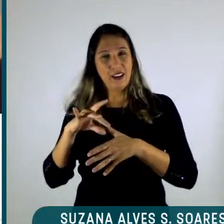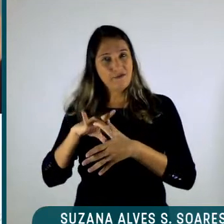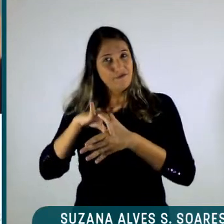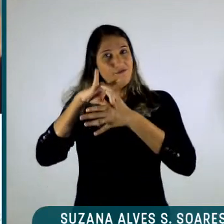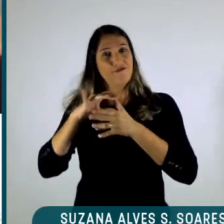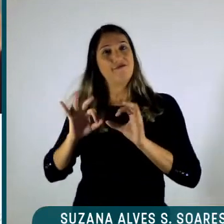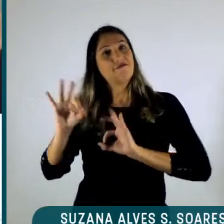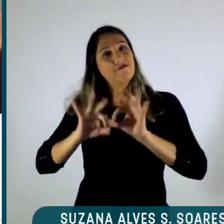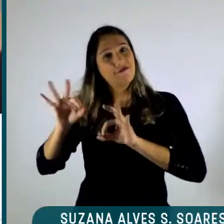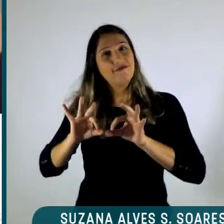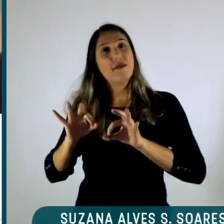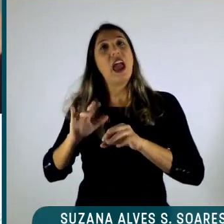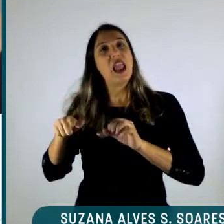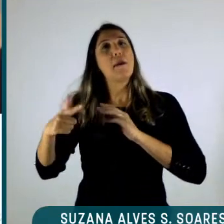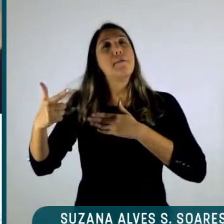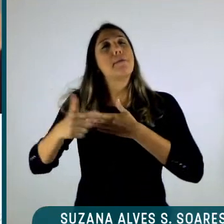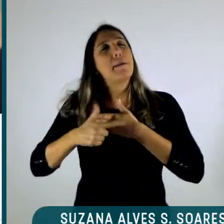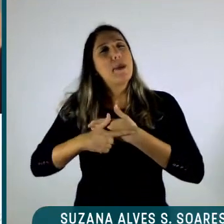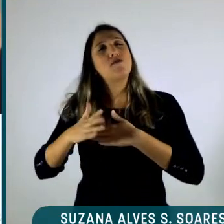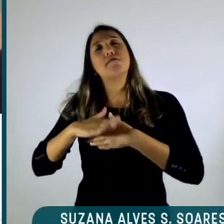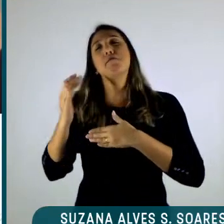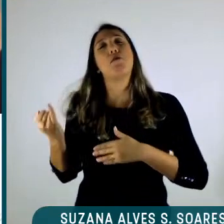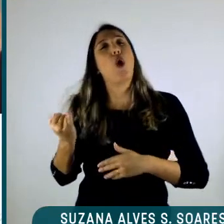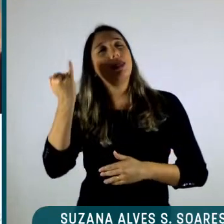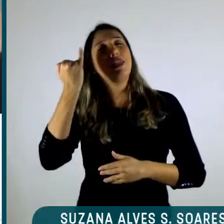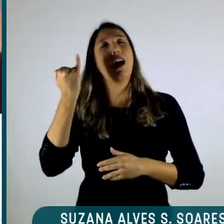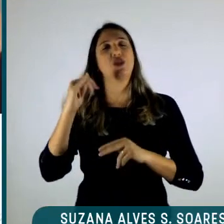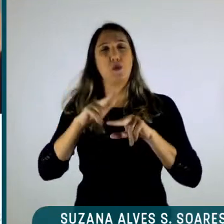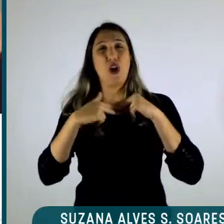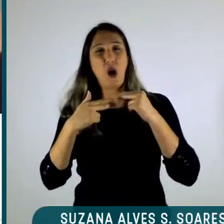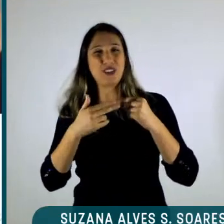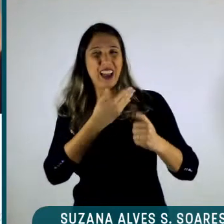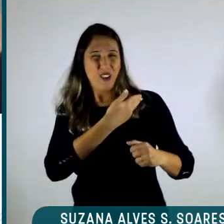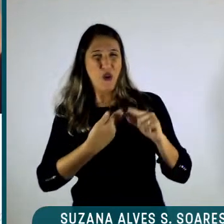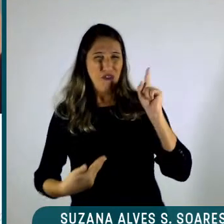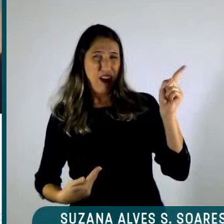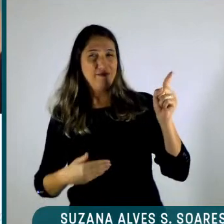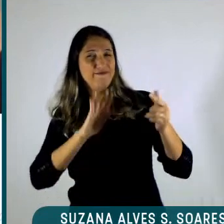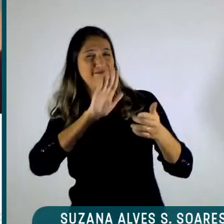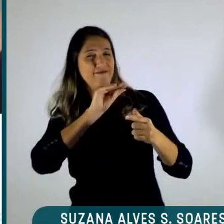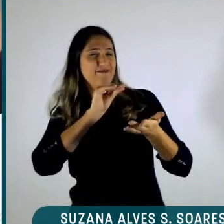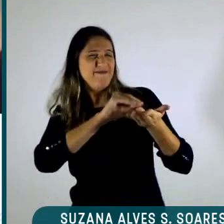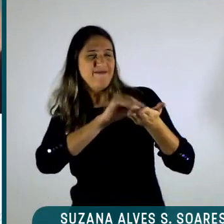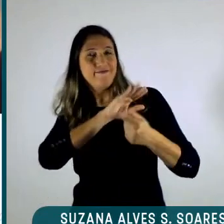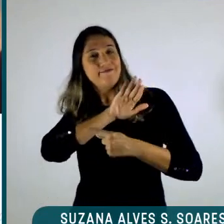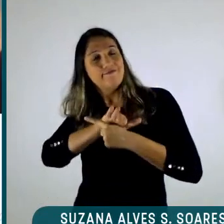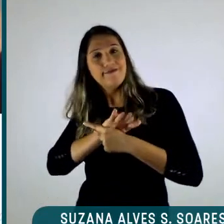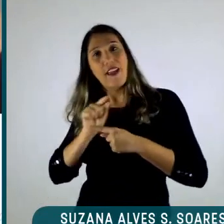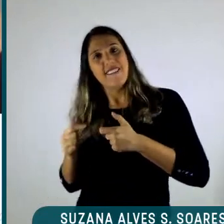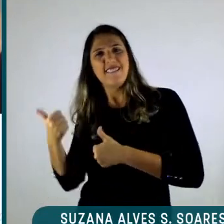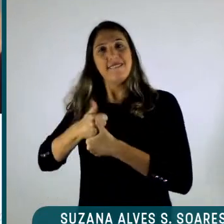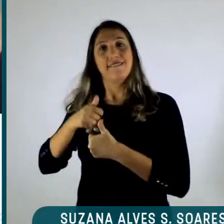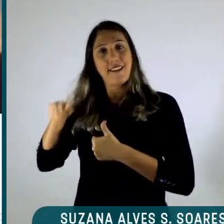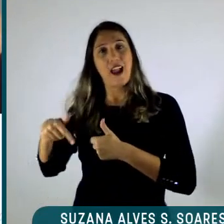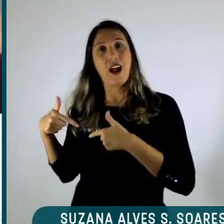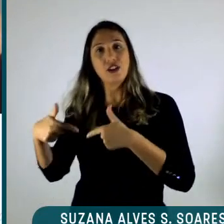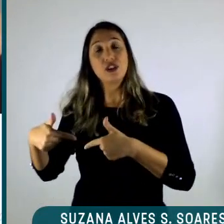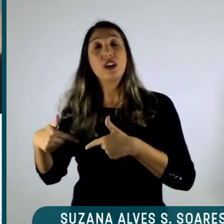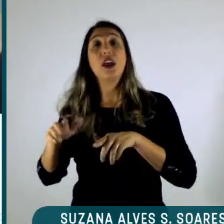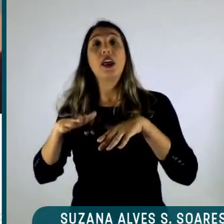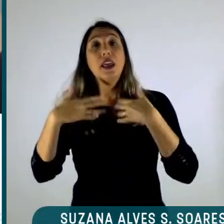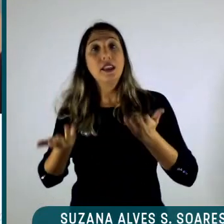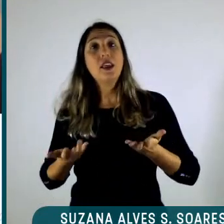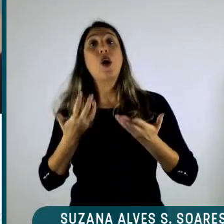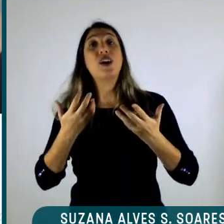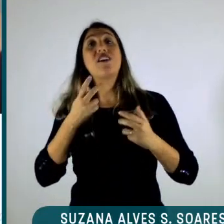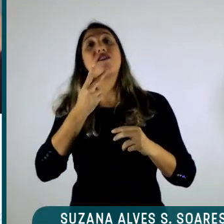the community initiatives, which have had a very key role, as you have mentioned, in